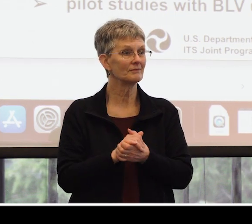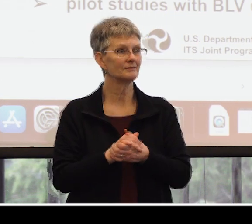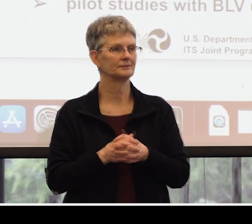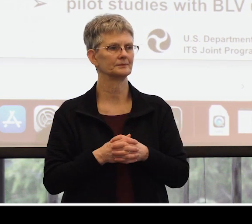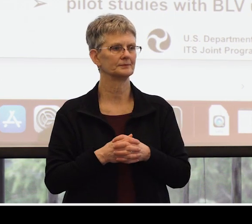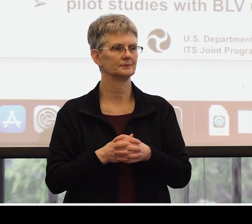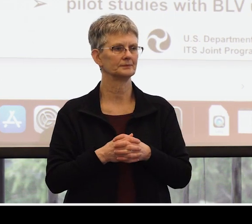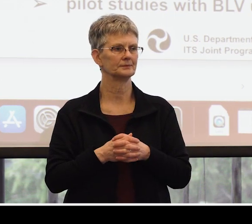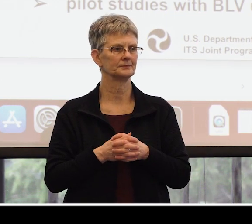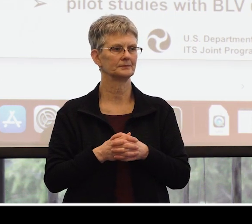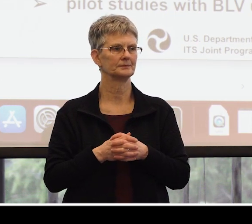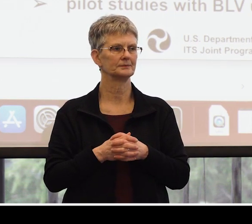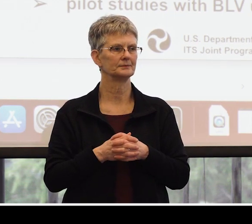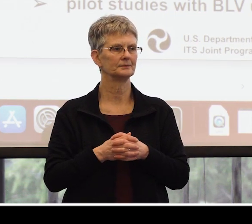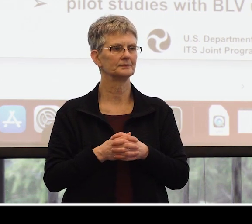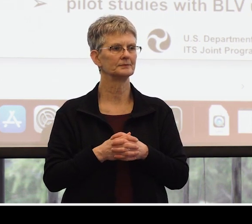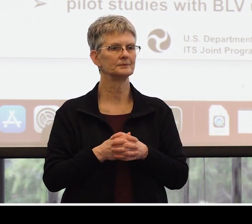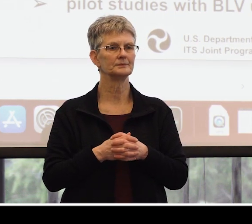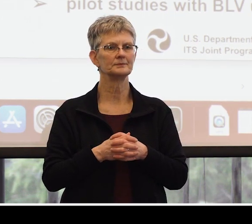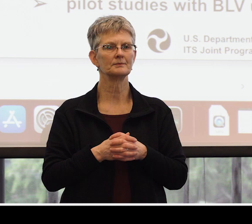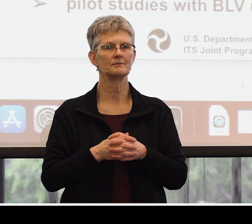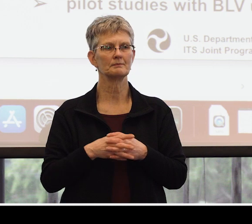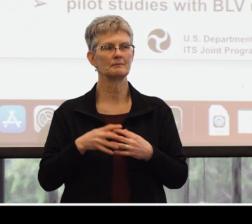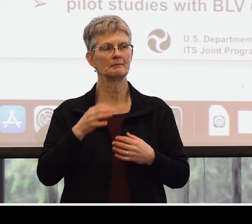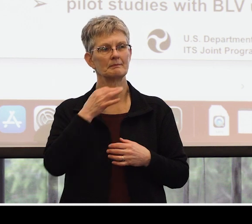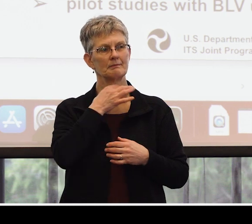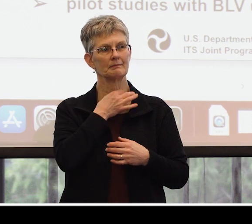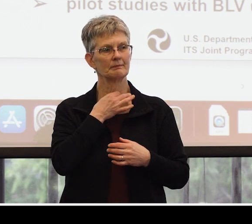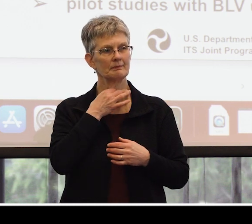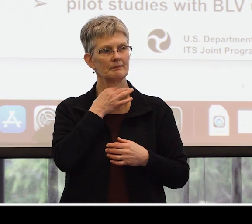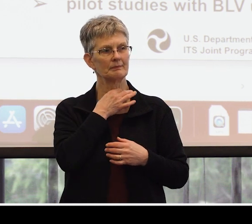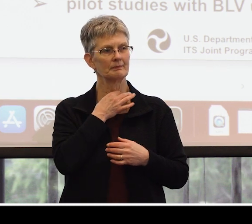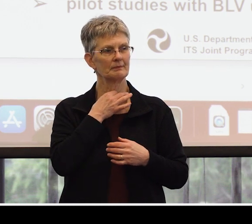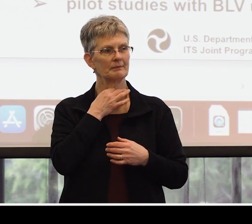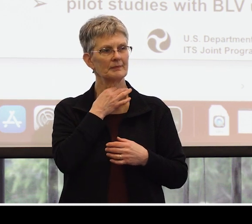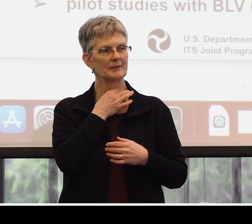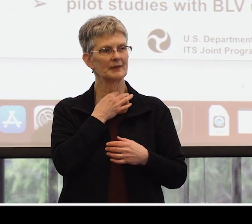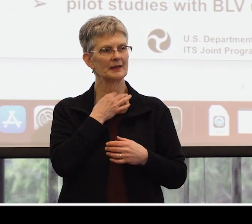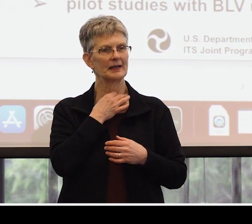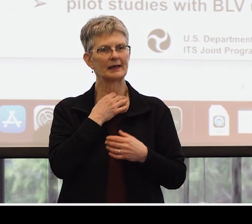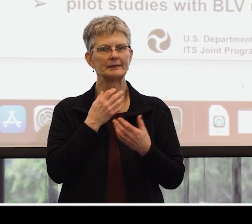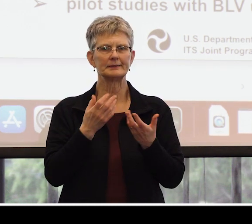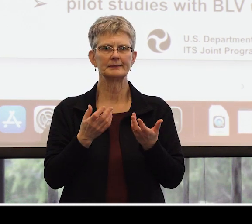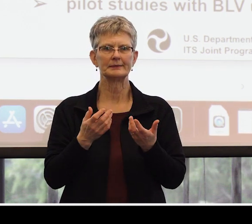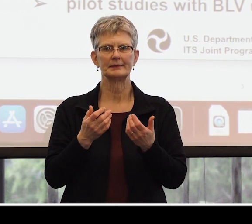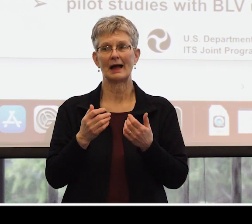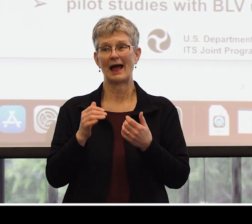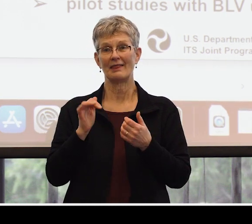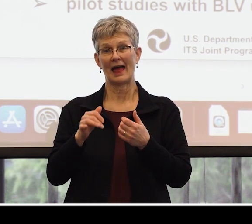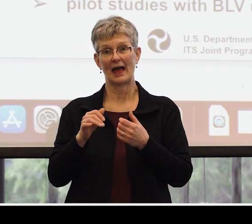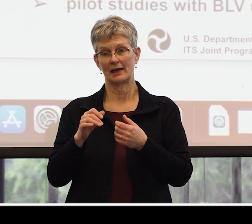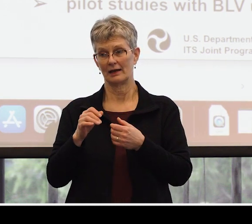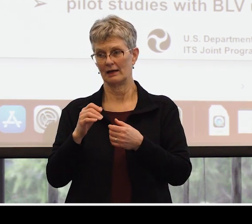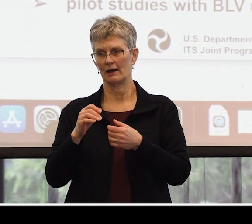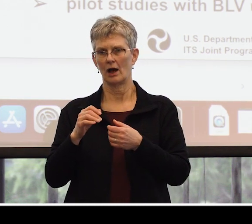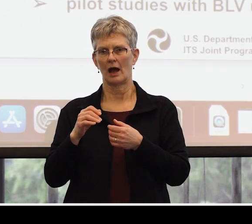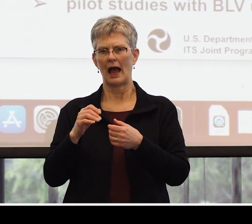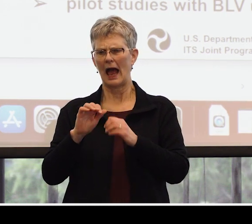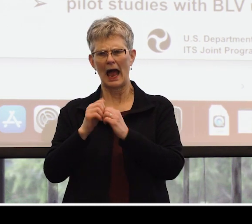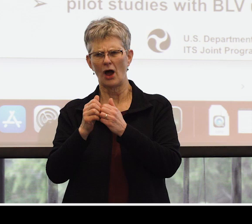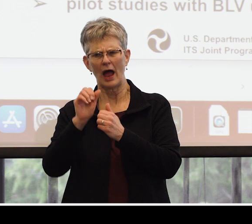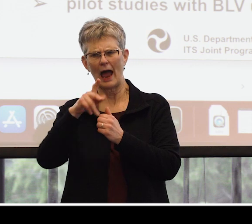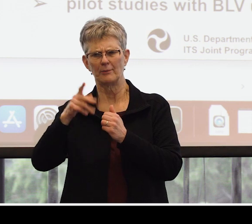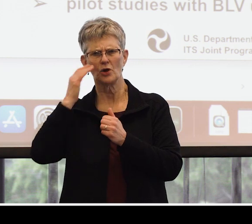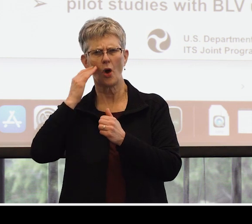Yes. How are you collecting data on the smaller landmarks like benches and trash cans? Yeah,